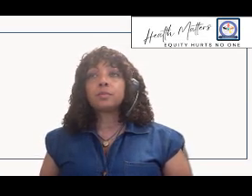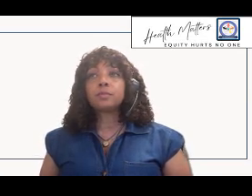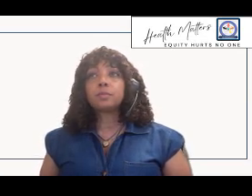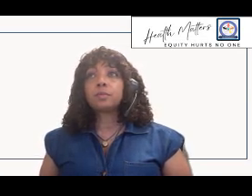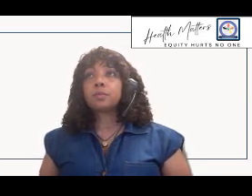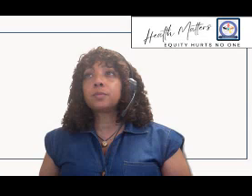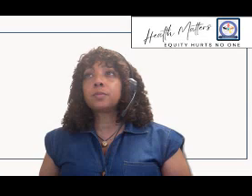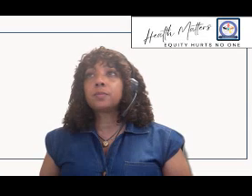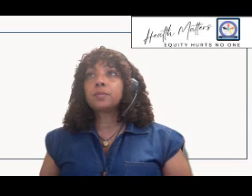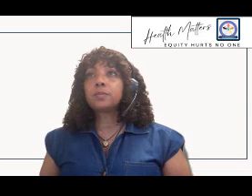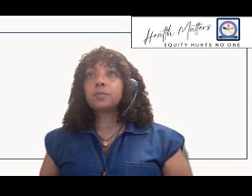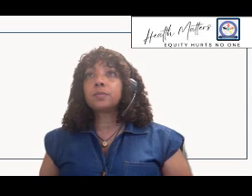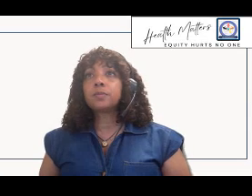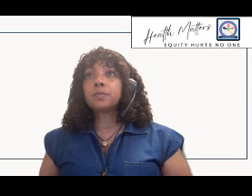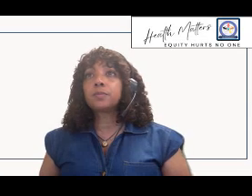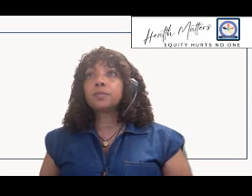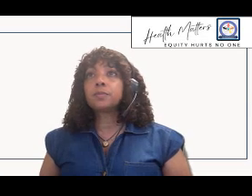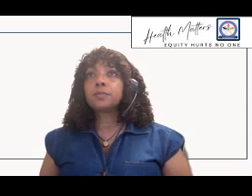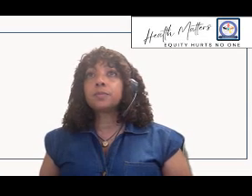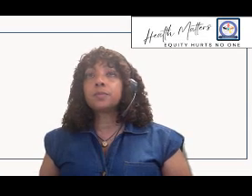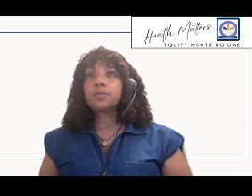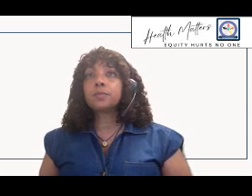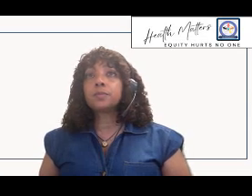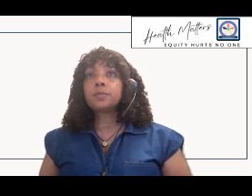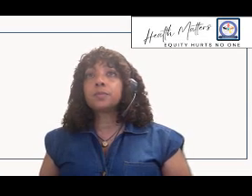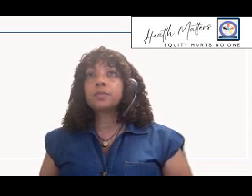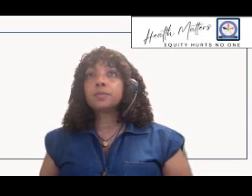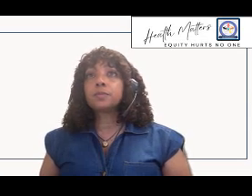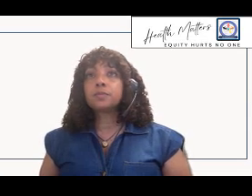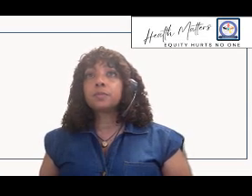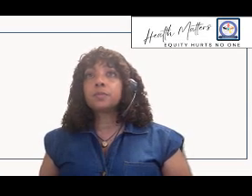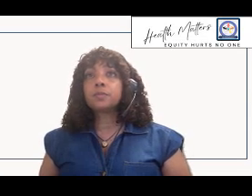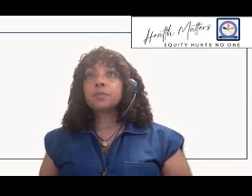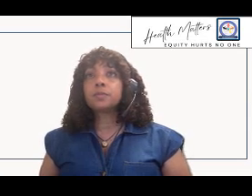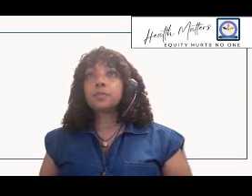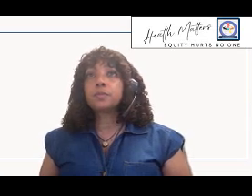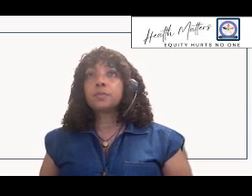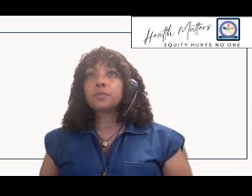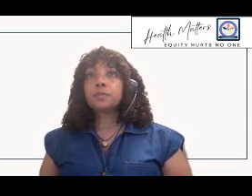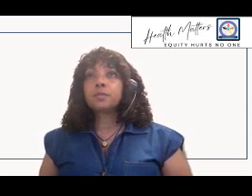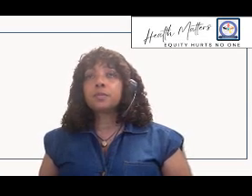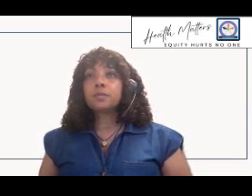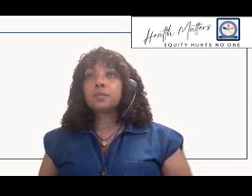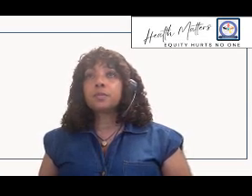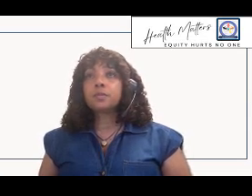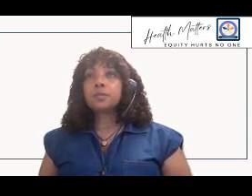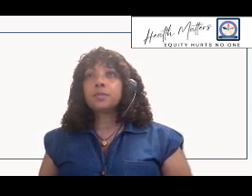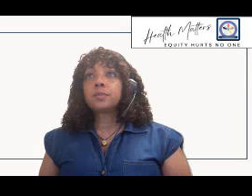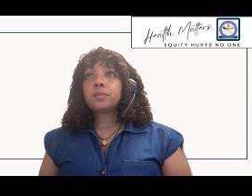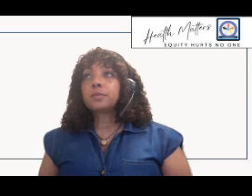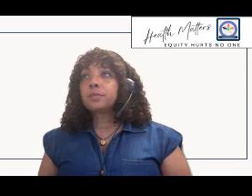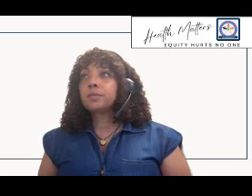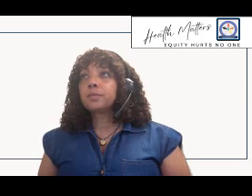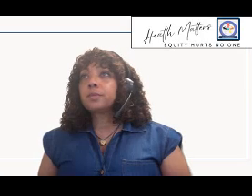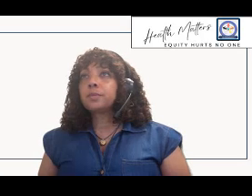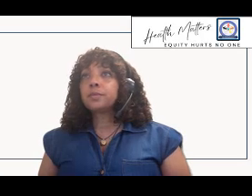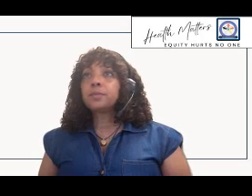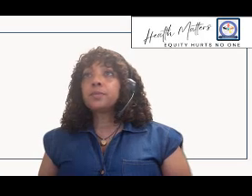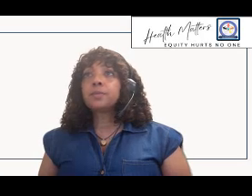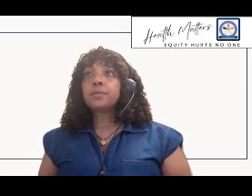So with that said, are there any last points of discussion from any members of the advisory committee at this time?